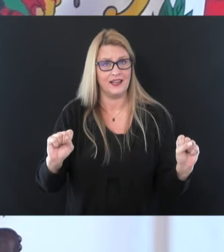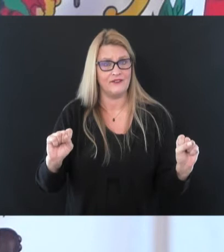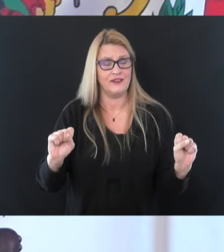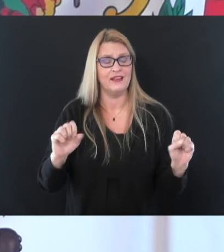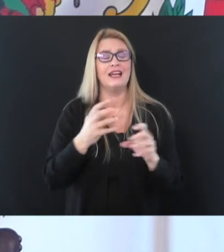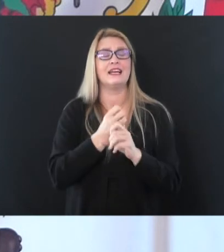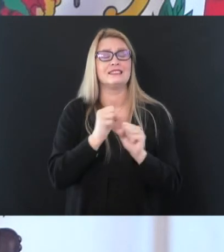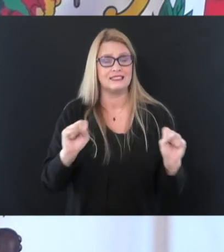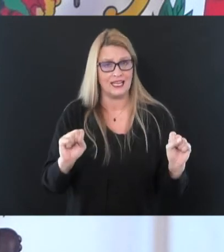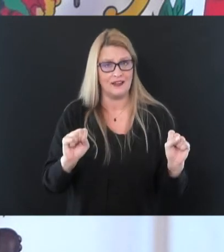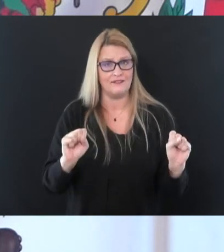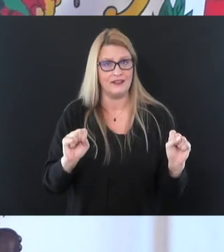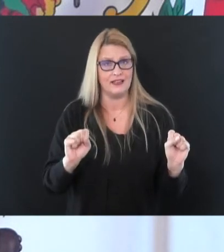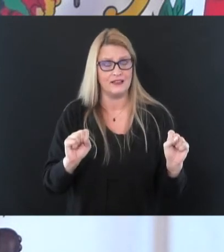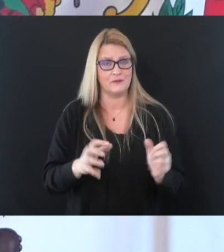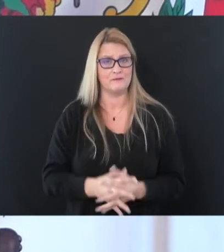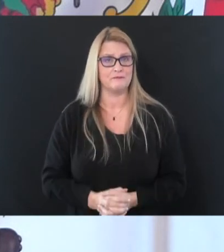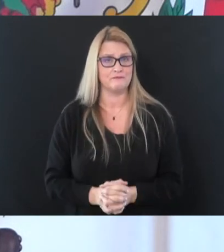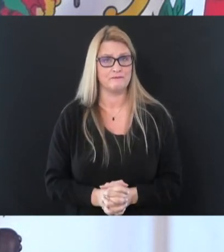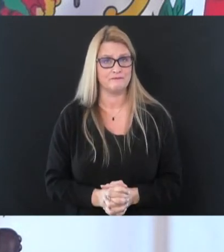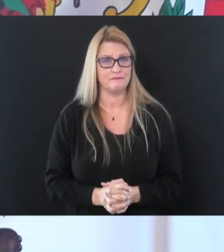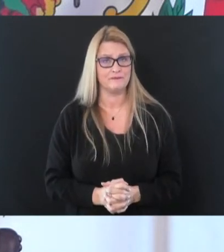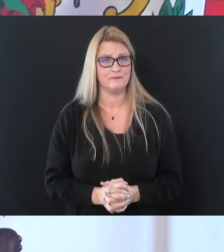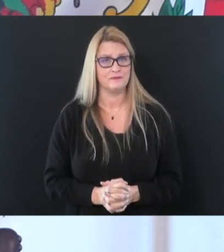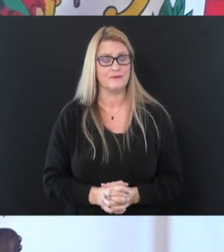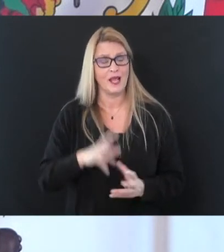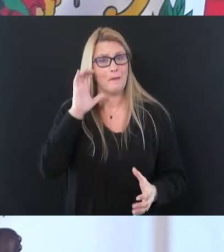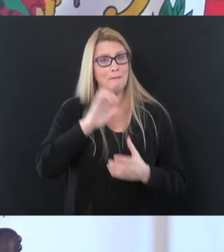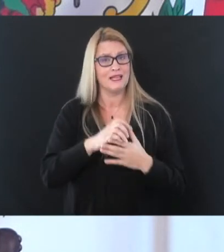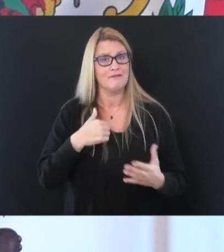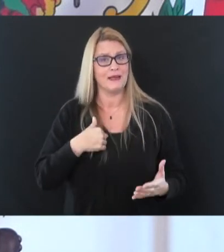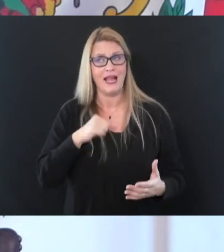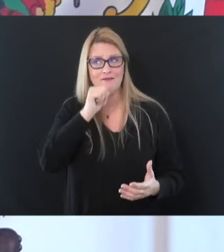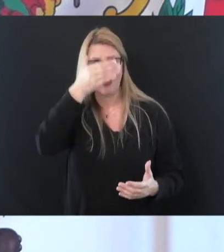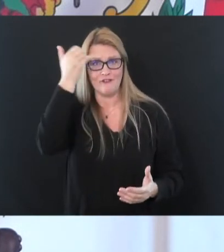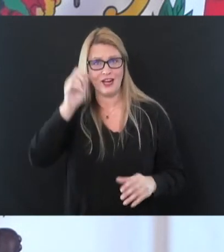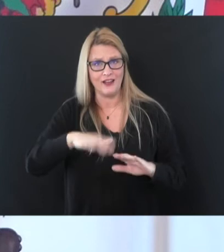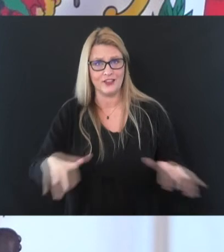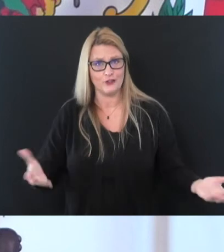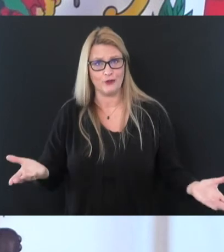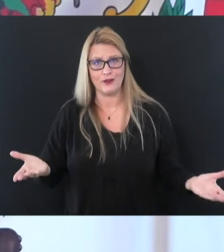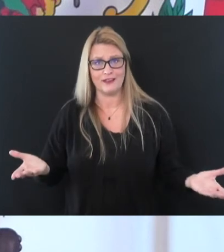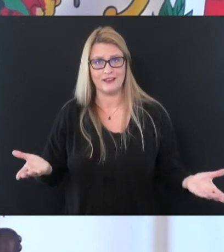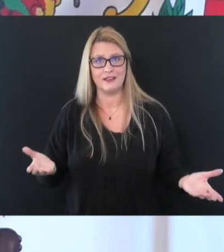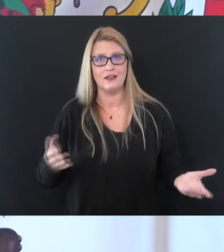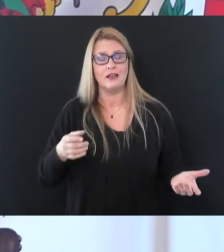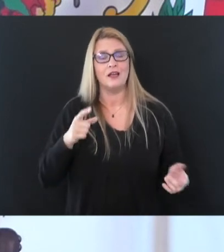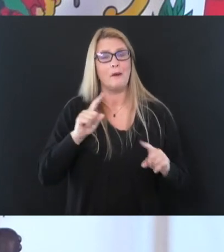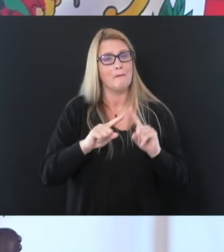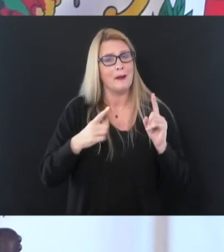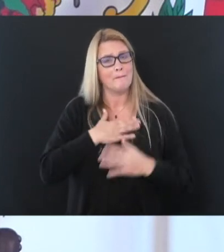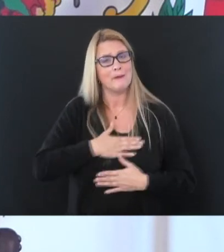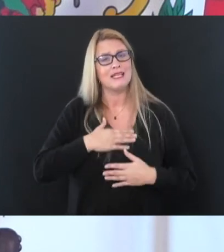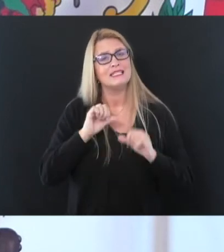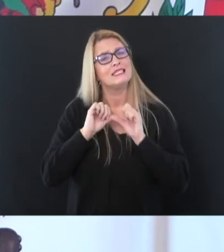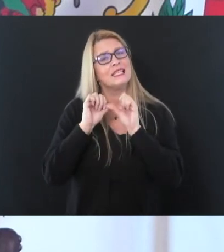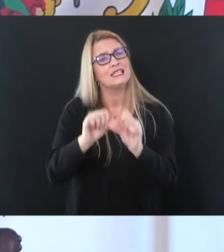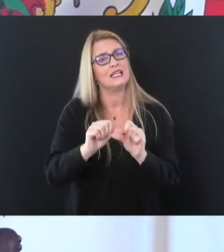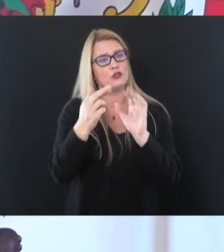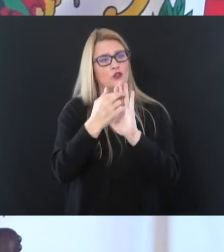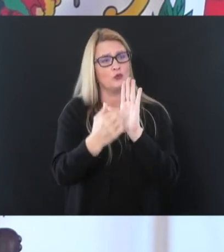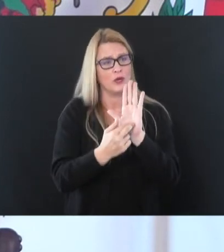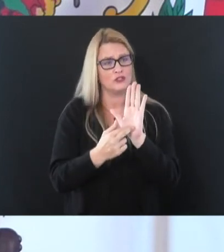could be. So believe me, they haven't been forgotten. But in the meantime, please continue to register and